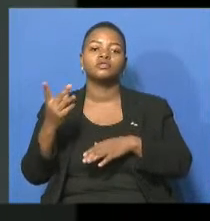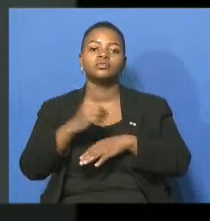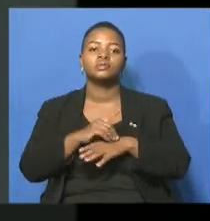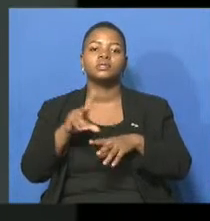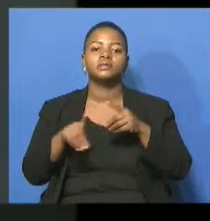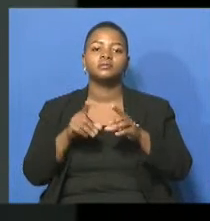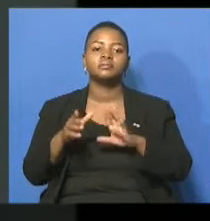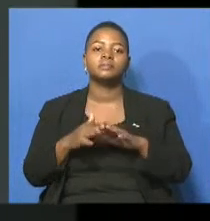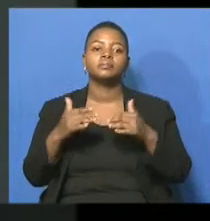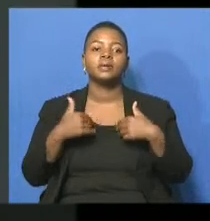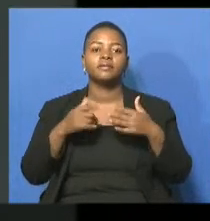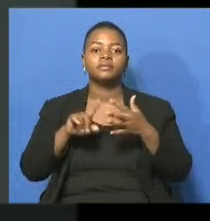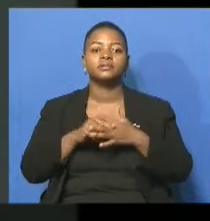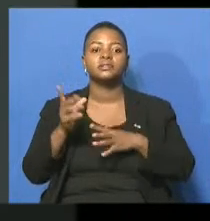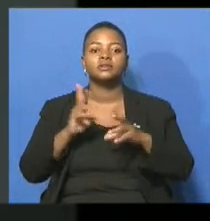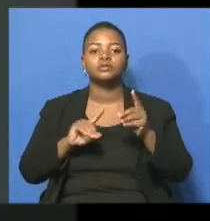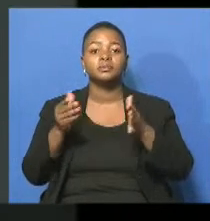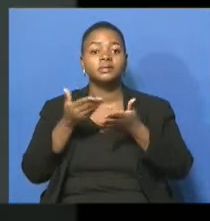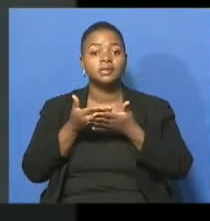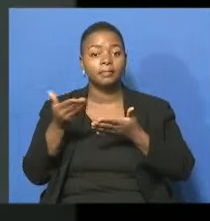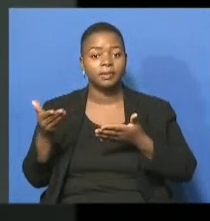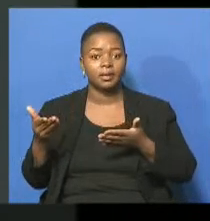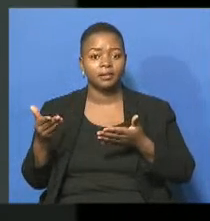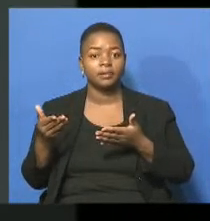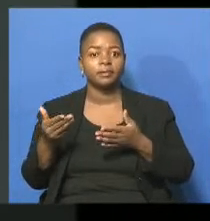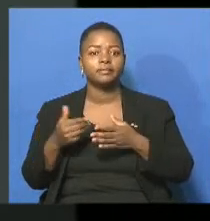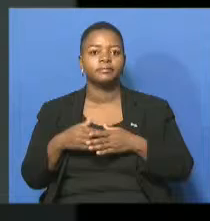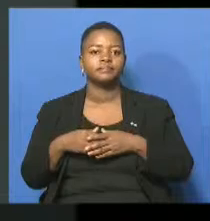people need to start doing something.